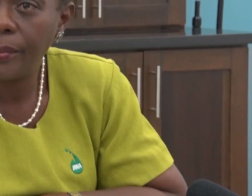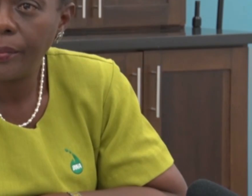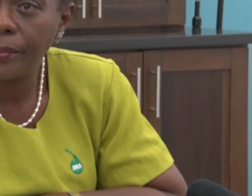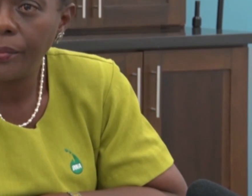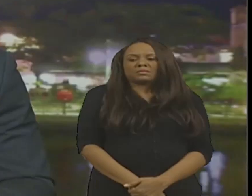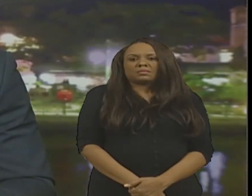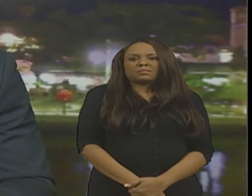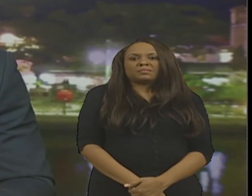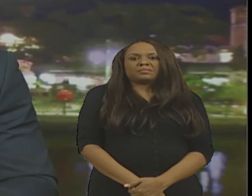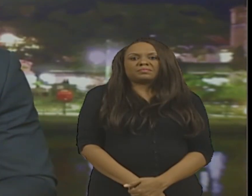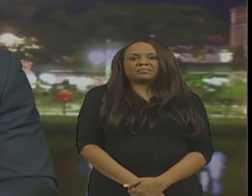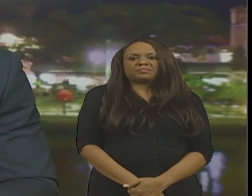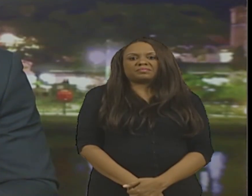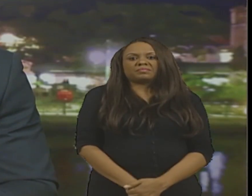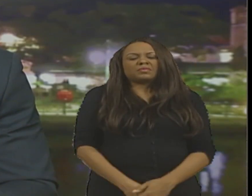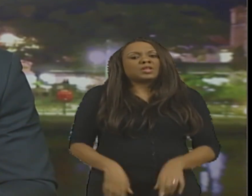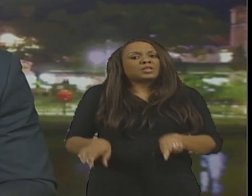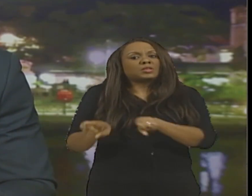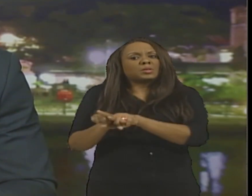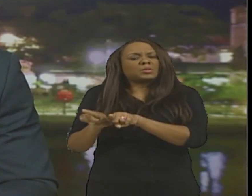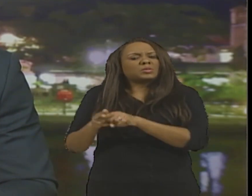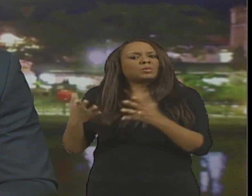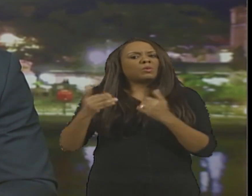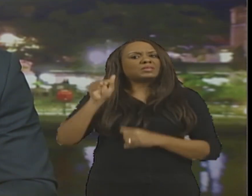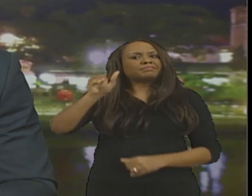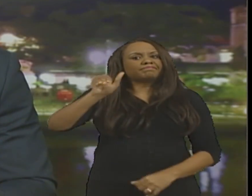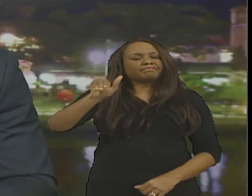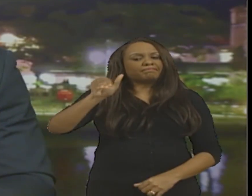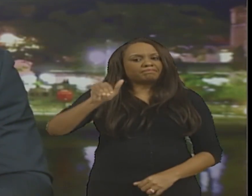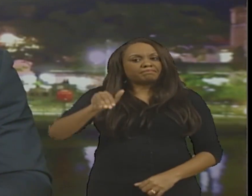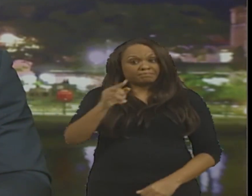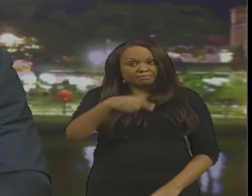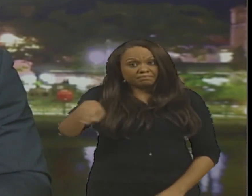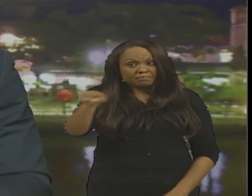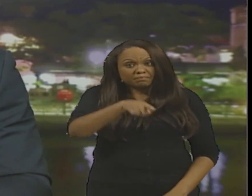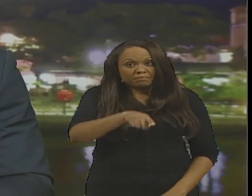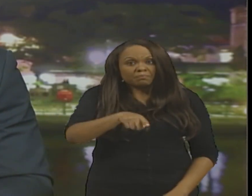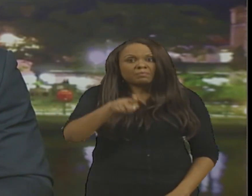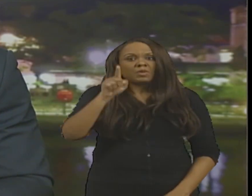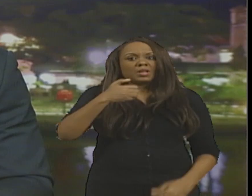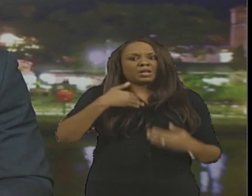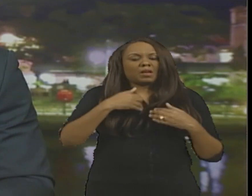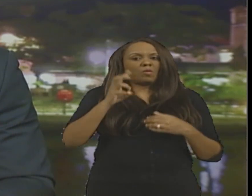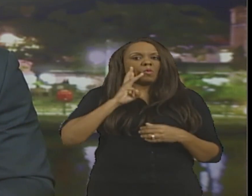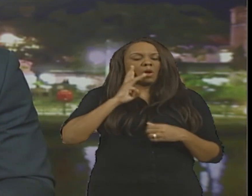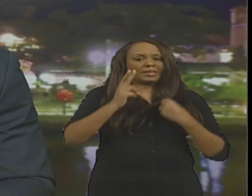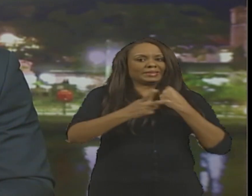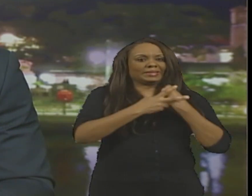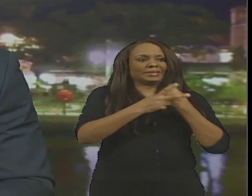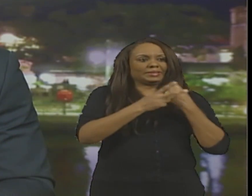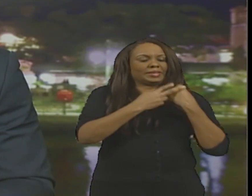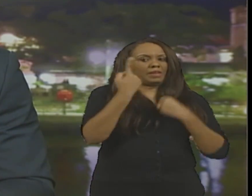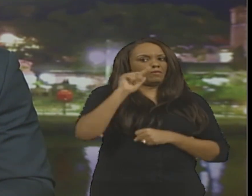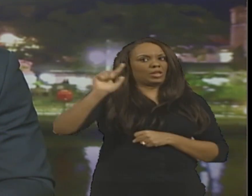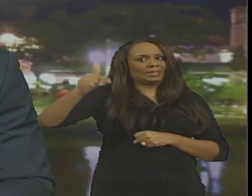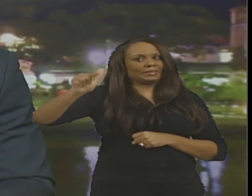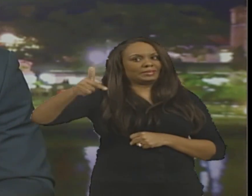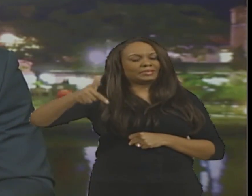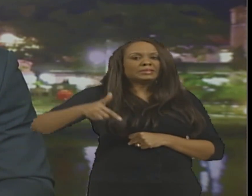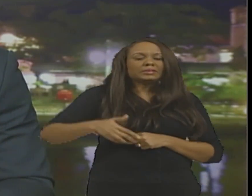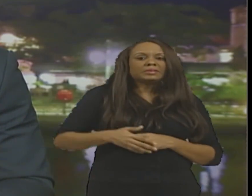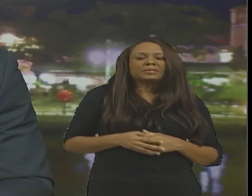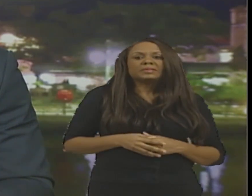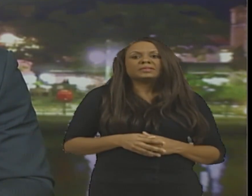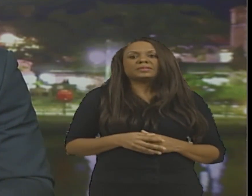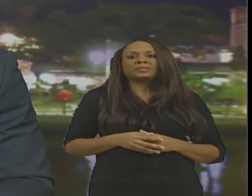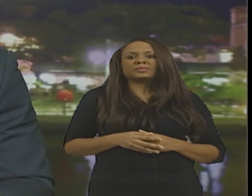happening. Ms. Harris-Griffith is also reminding Barbadians they should always have some water stored for immediate uses.